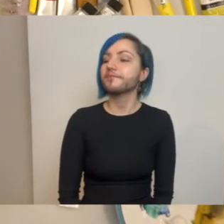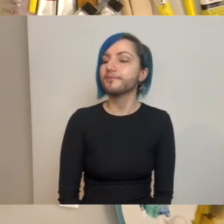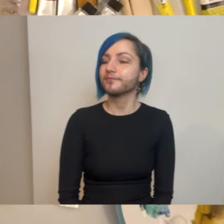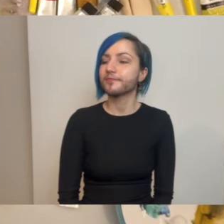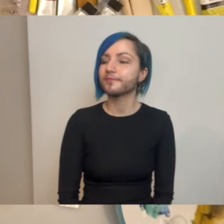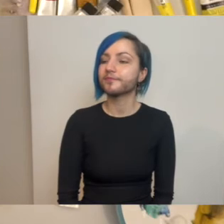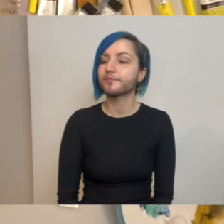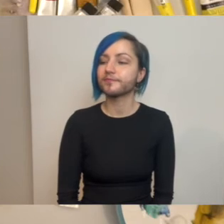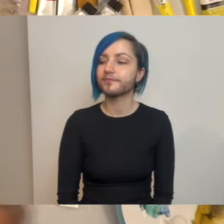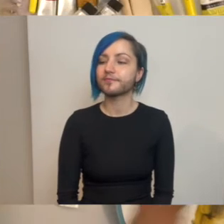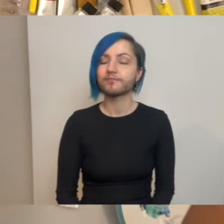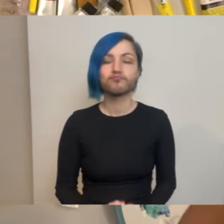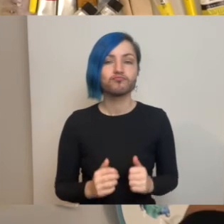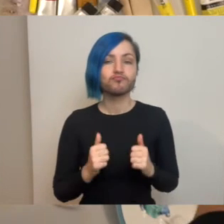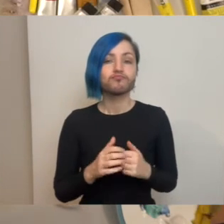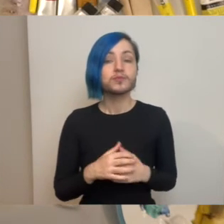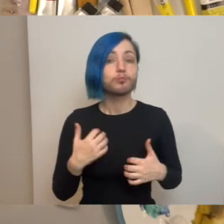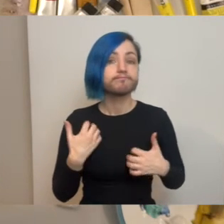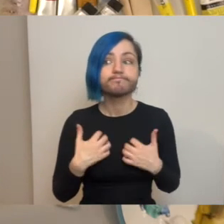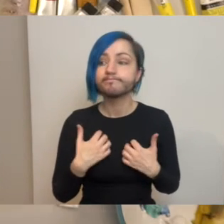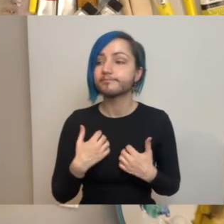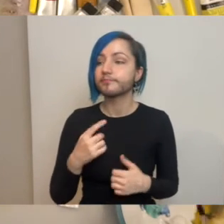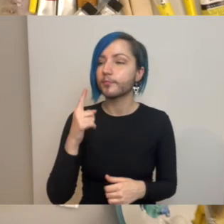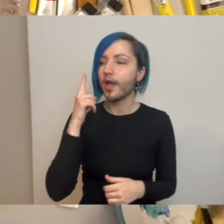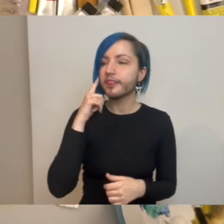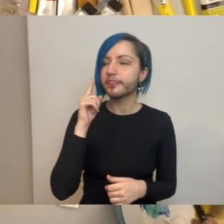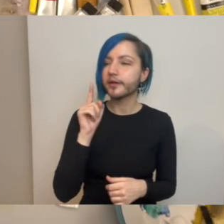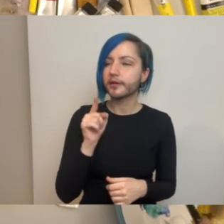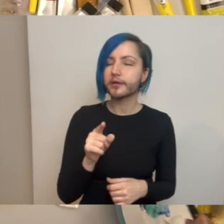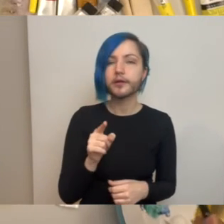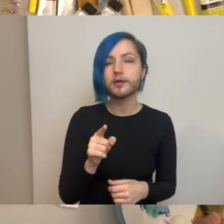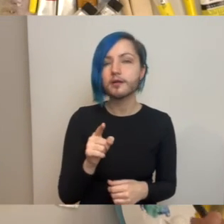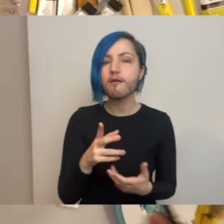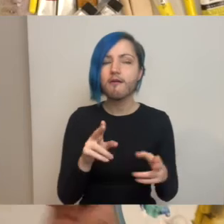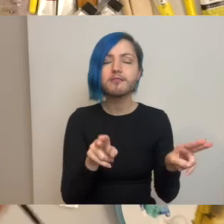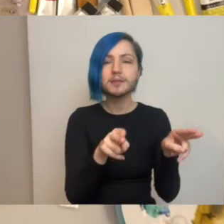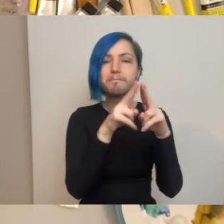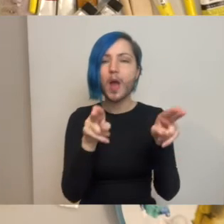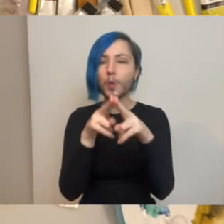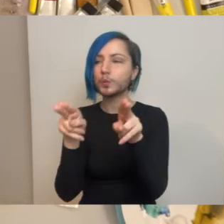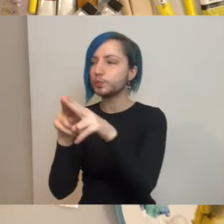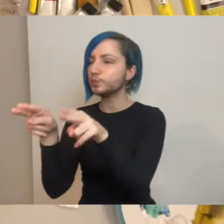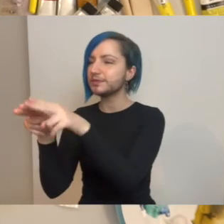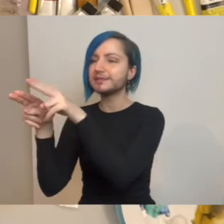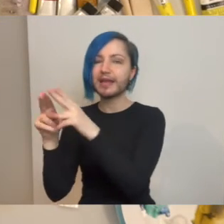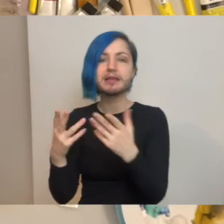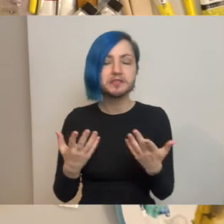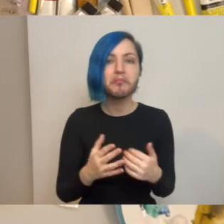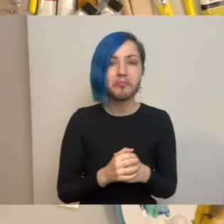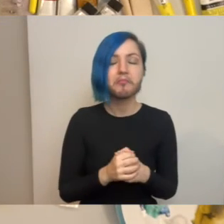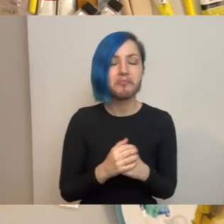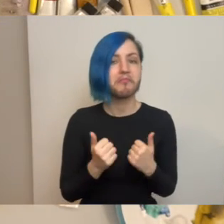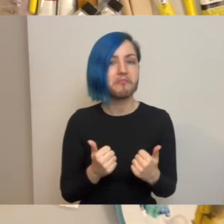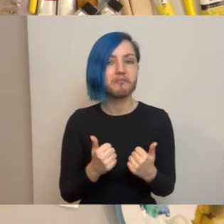that information in. Okay, let's just maybe highlight something here. Can you see all our paints and things are